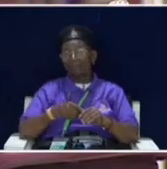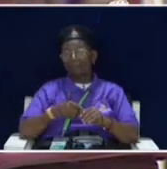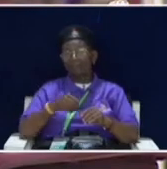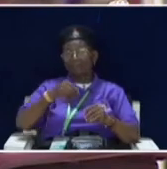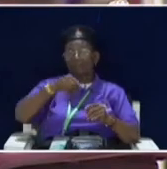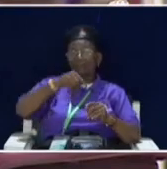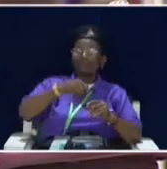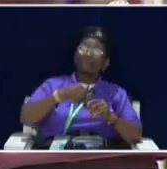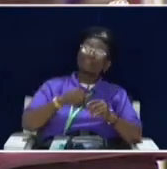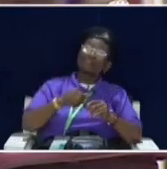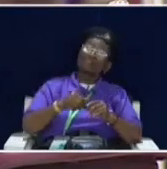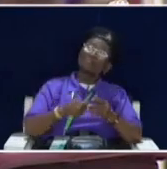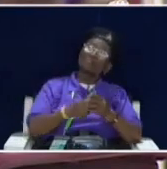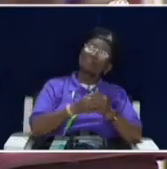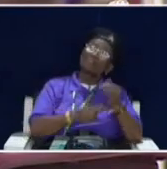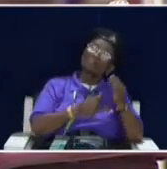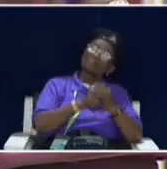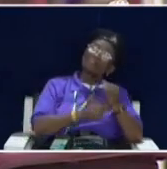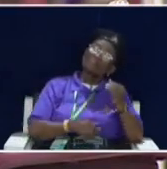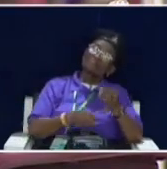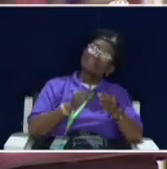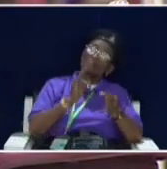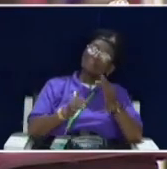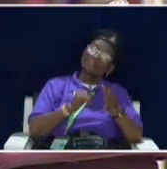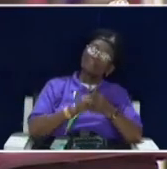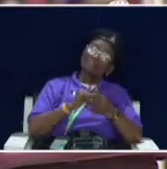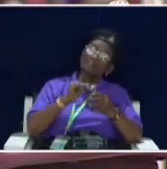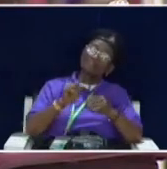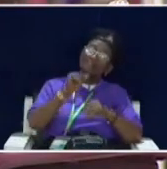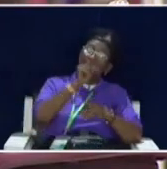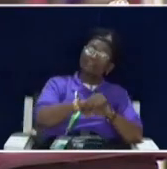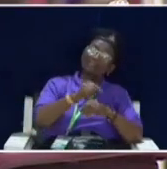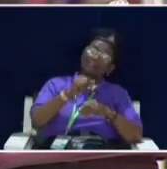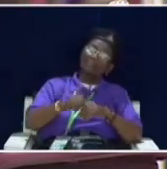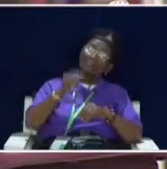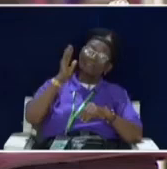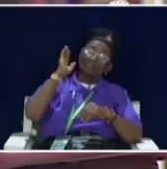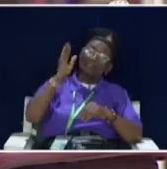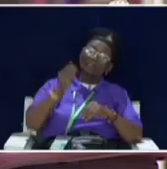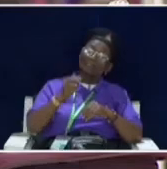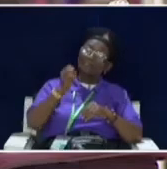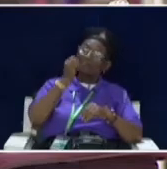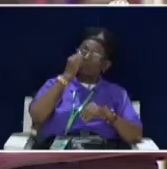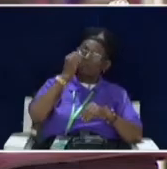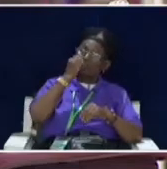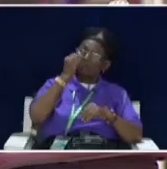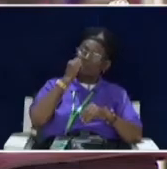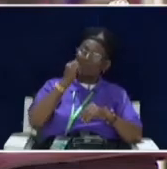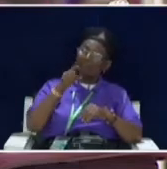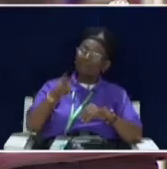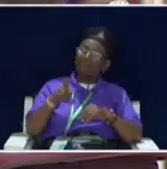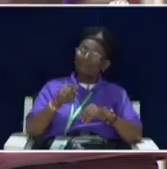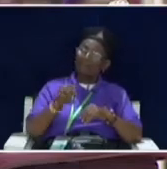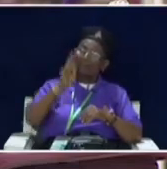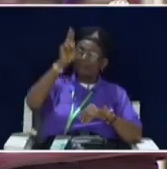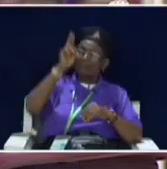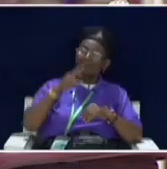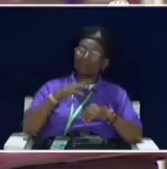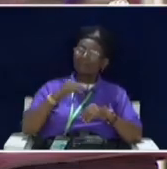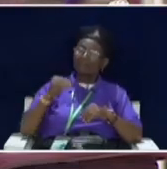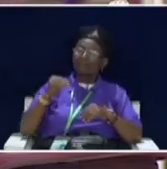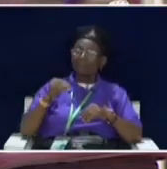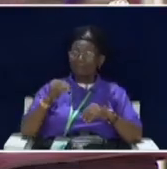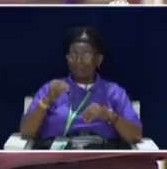if it is bound, it will be eating you from inside, excreting in you. But then, of